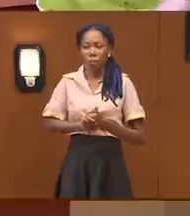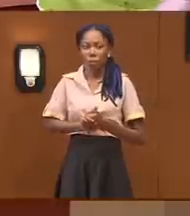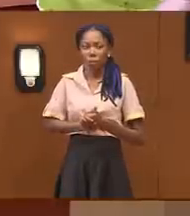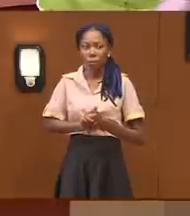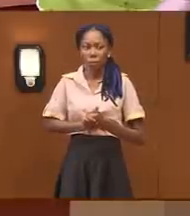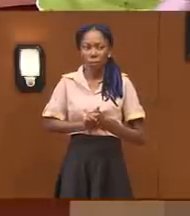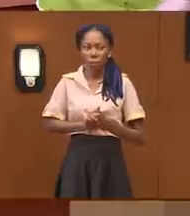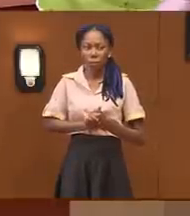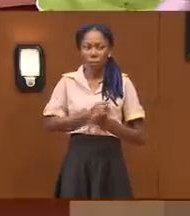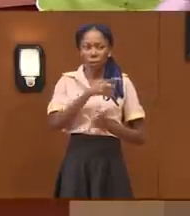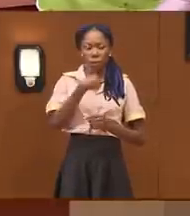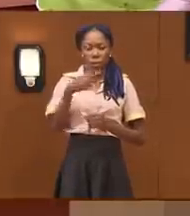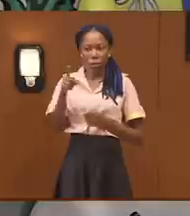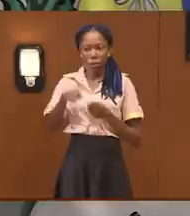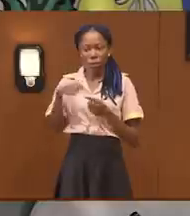I want you to...